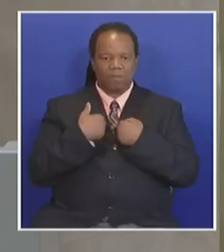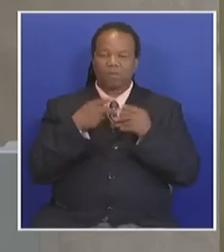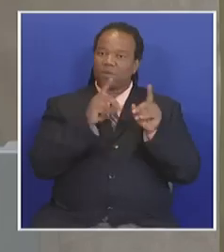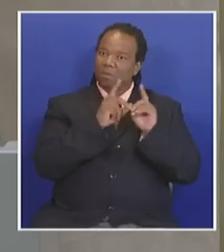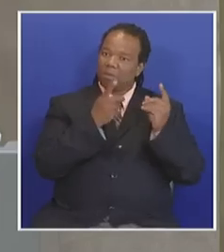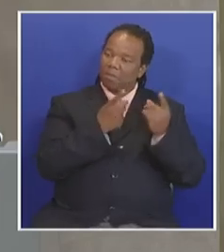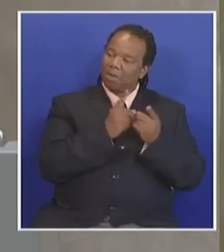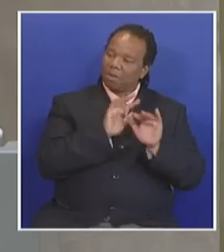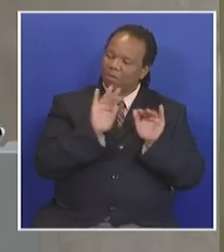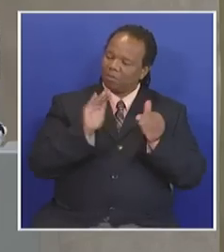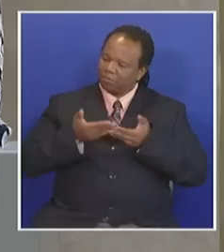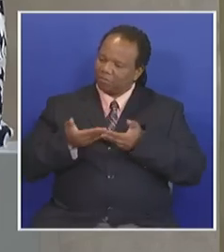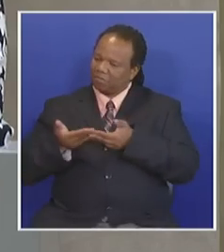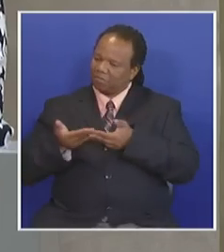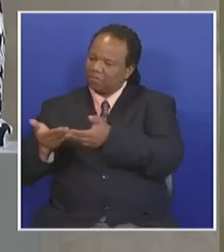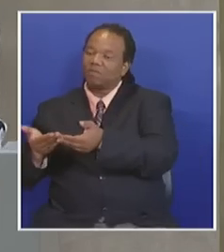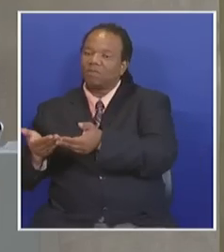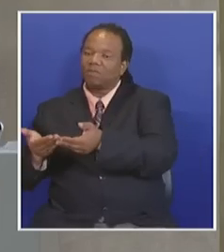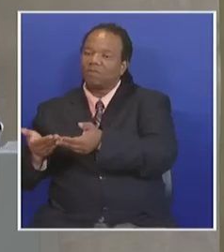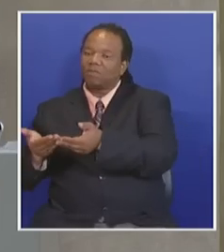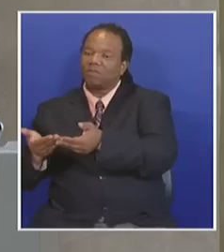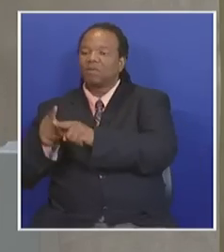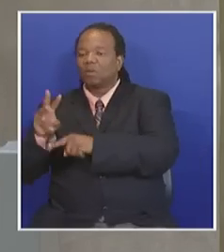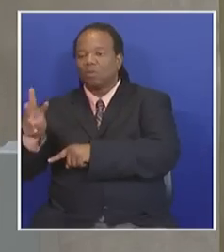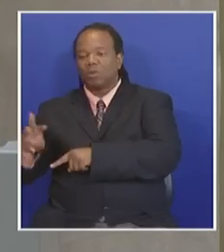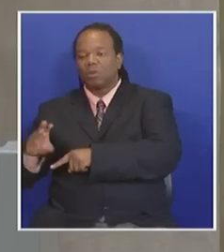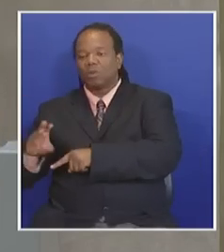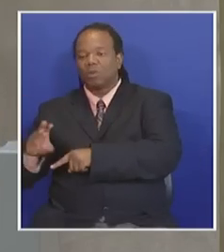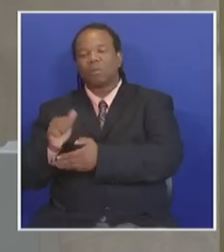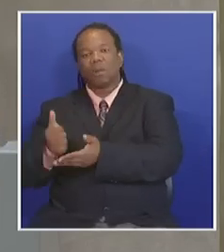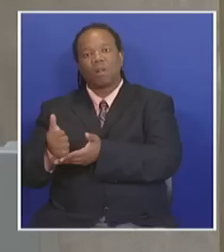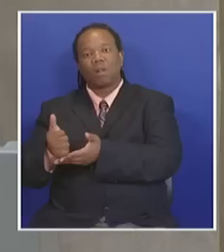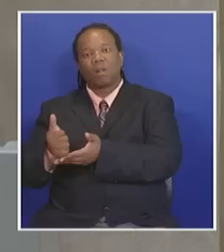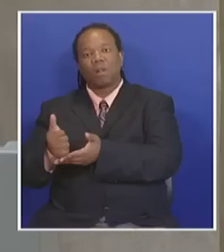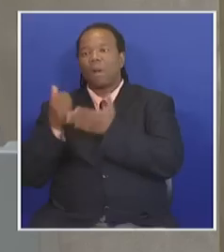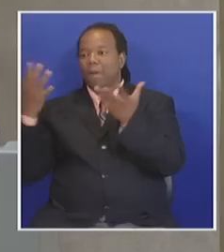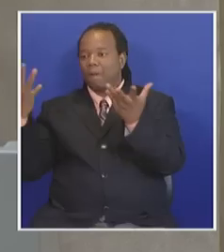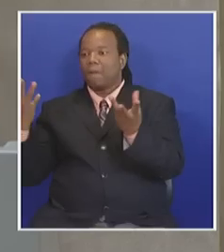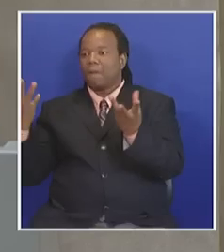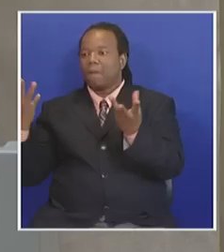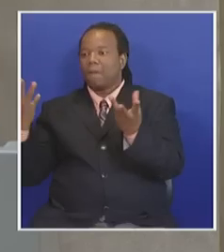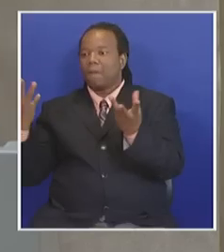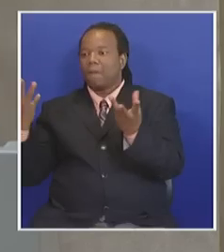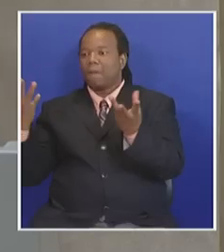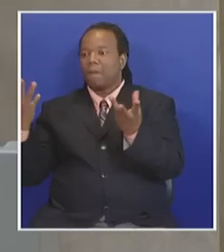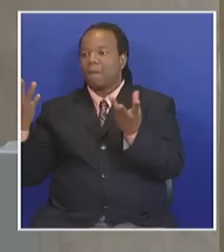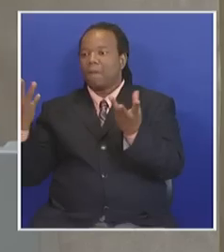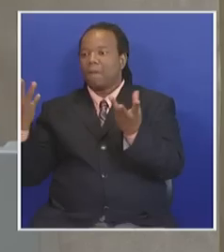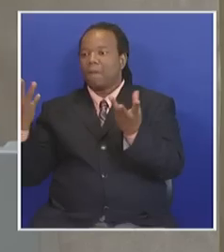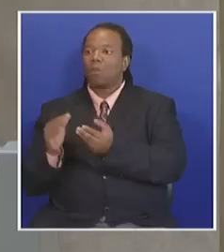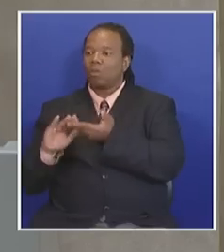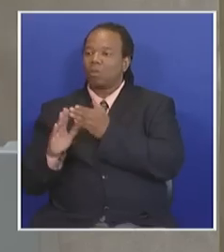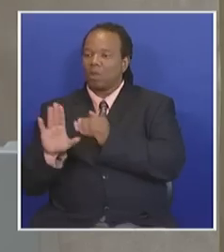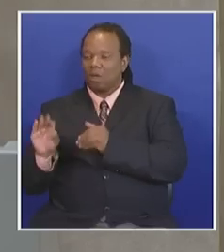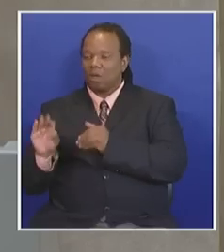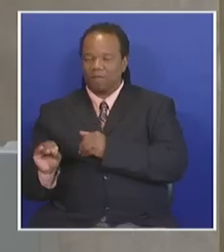our province the opportunity to escape the cycles of poverty that thrive in our communities. Our department